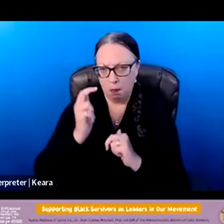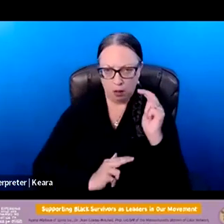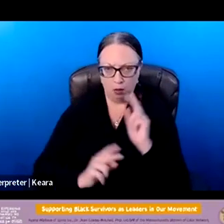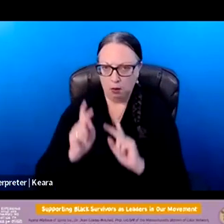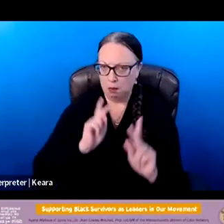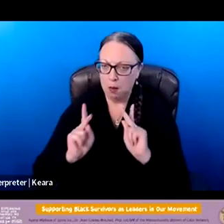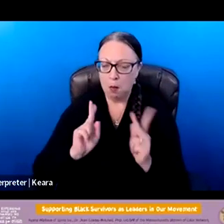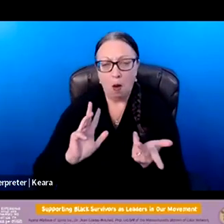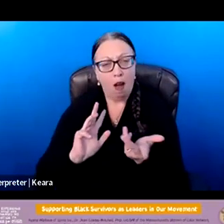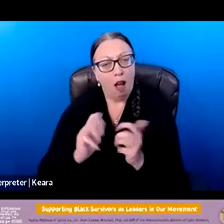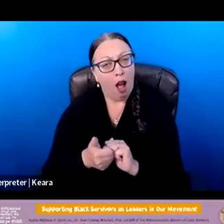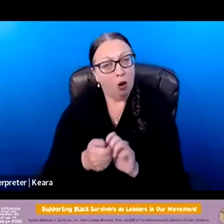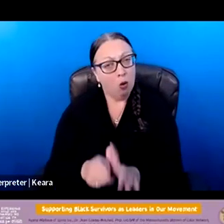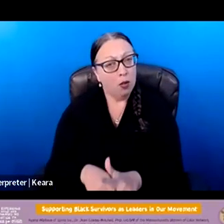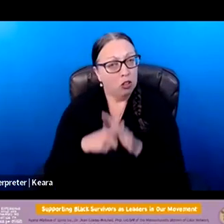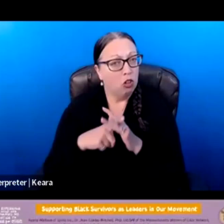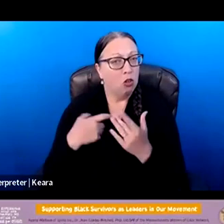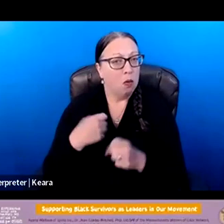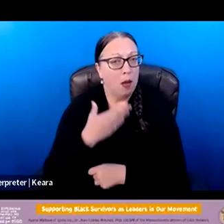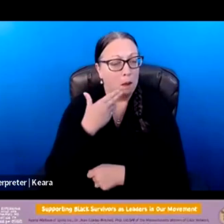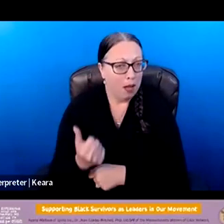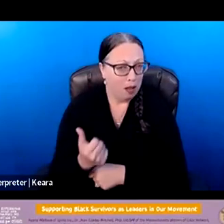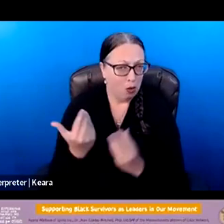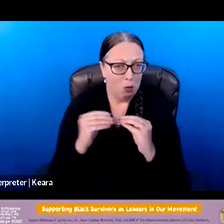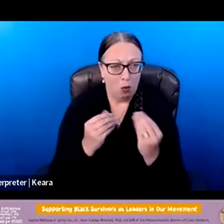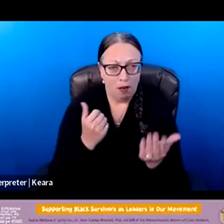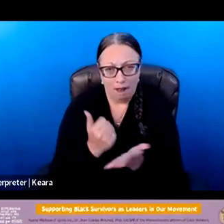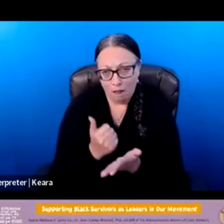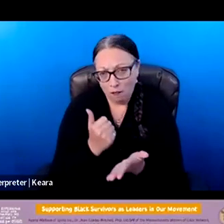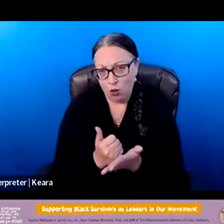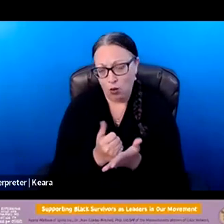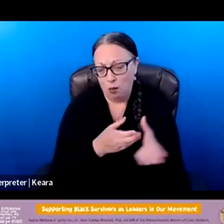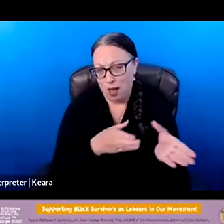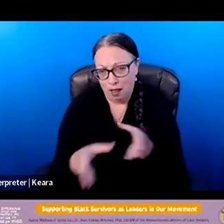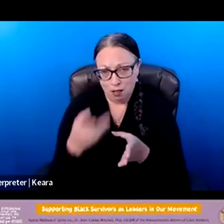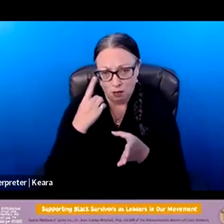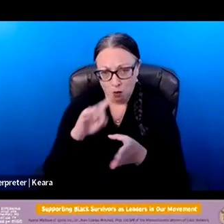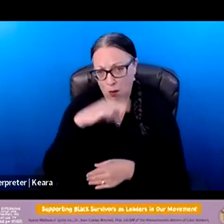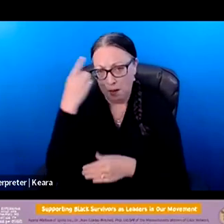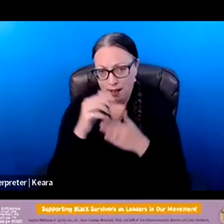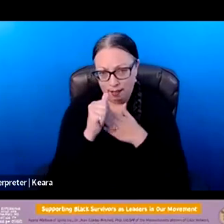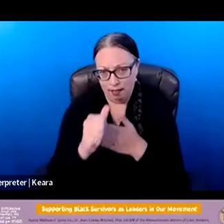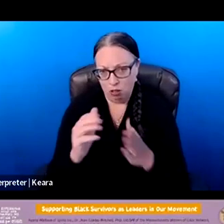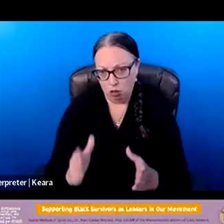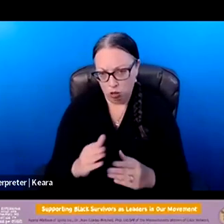we start to create better, more helpful, more sustainable pathways for Black leaders?